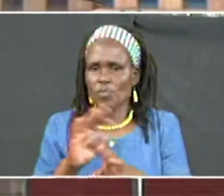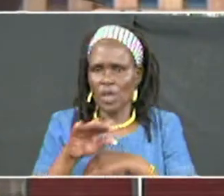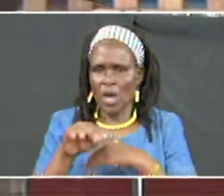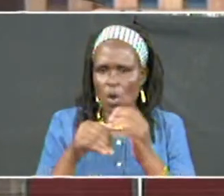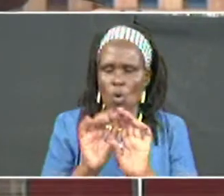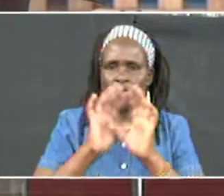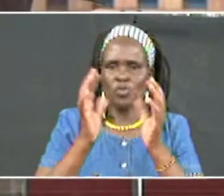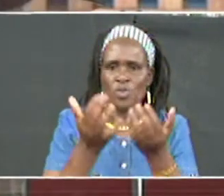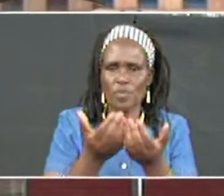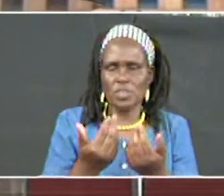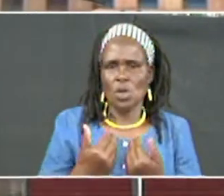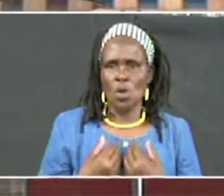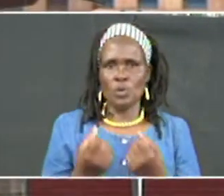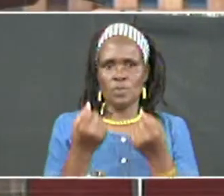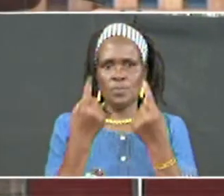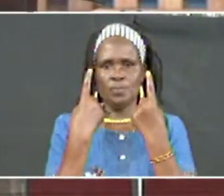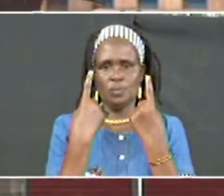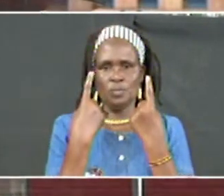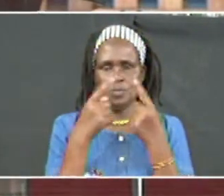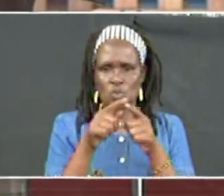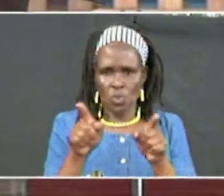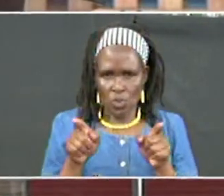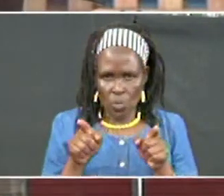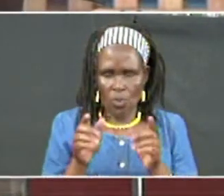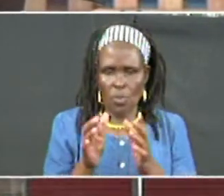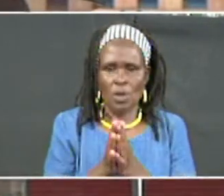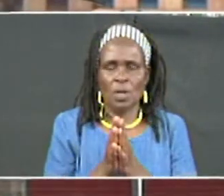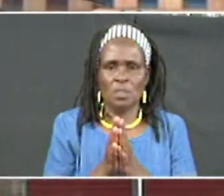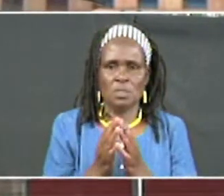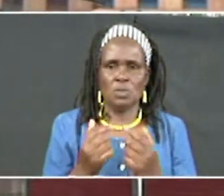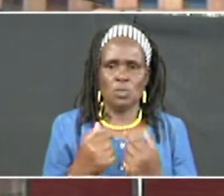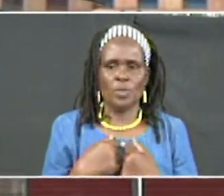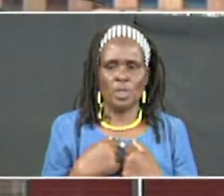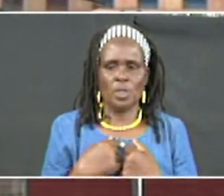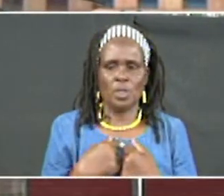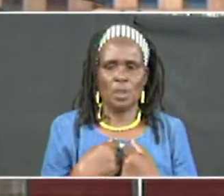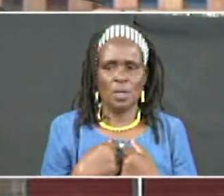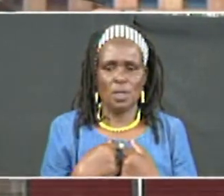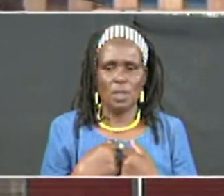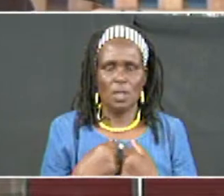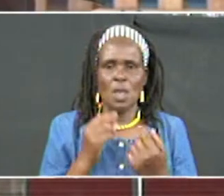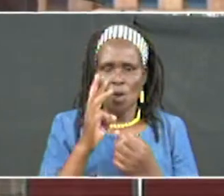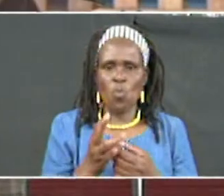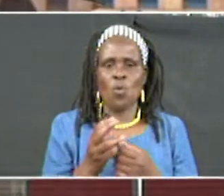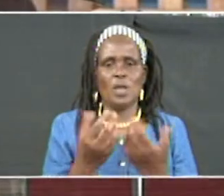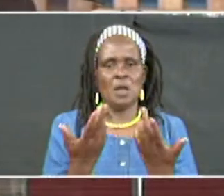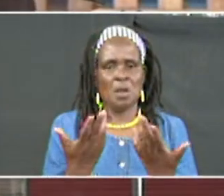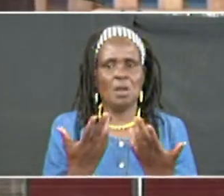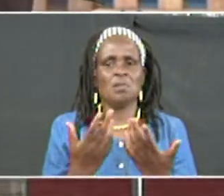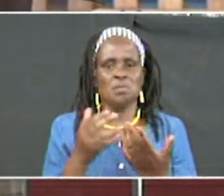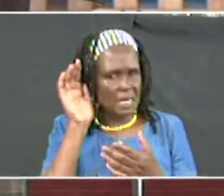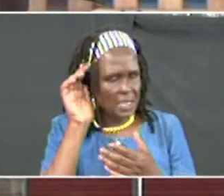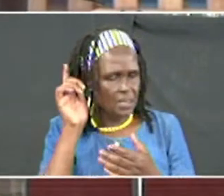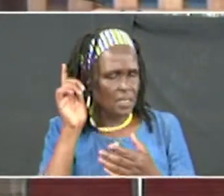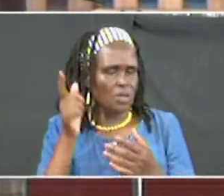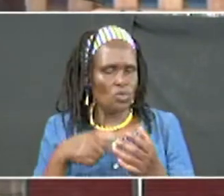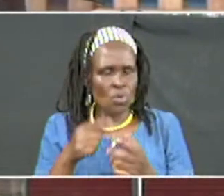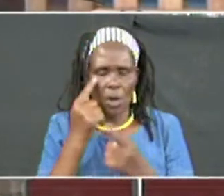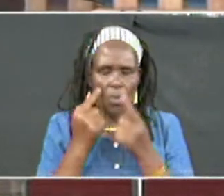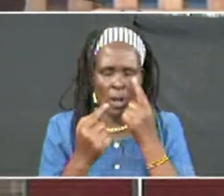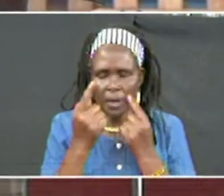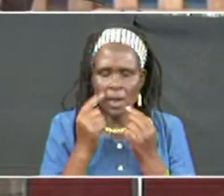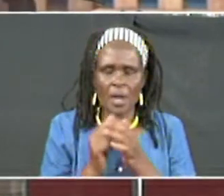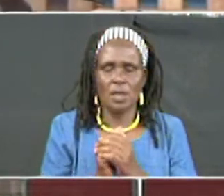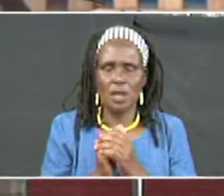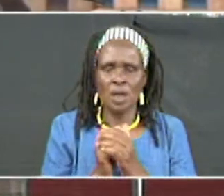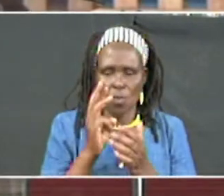pay attention to you and to me. We'll pay attention to our cry. We'll pay